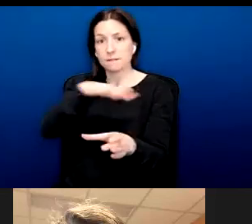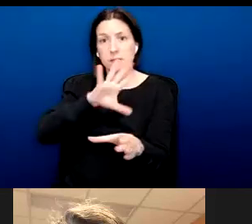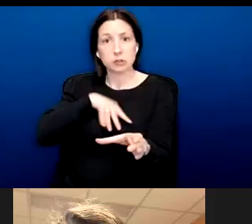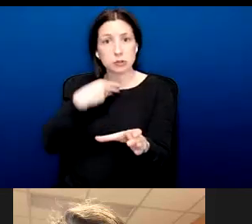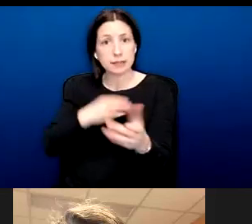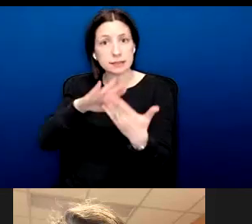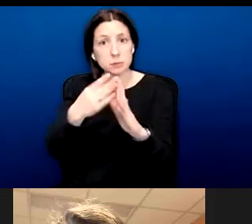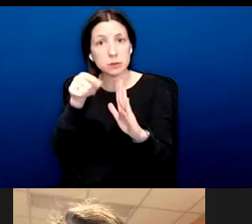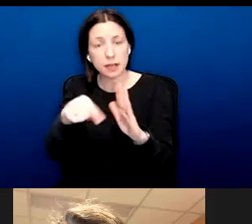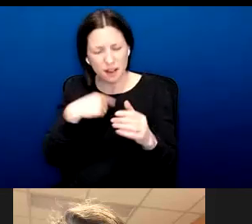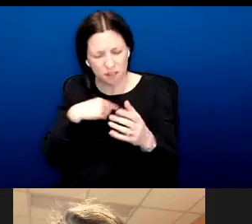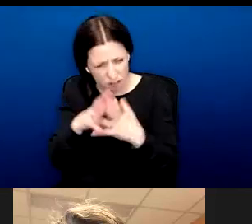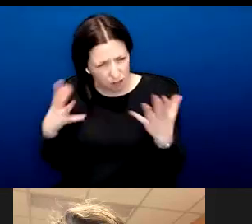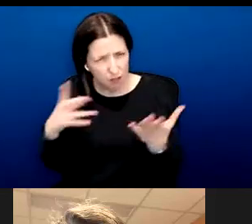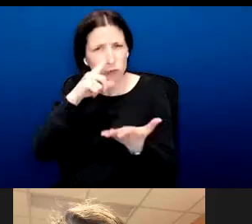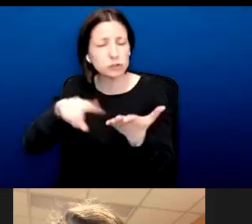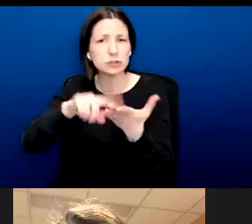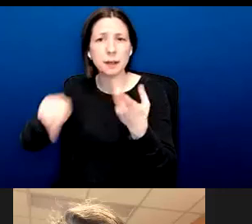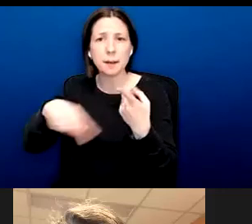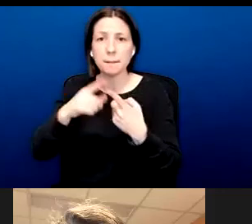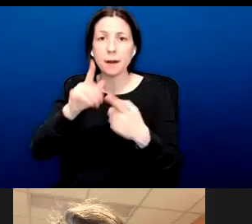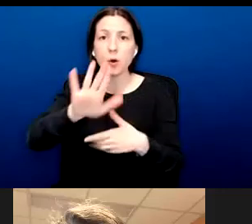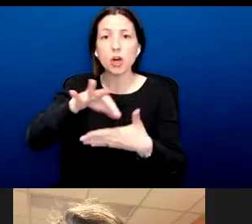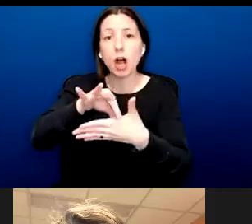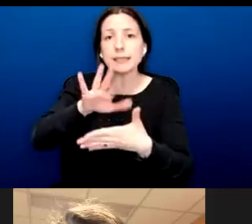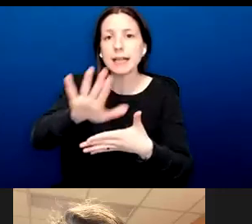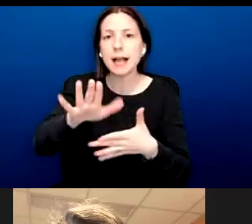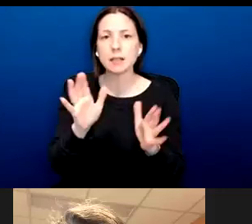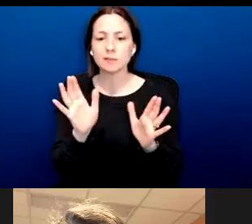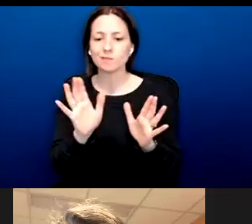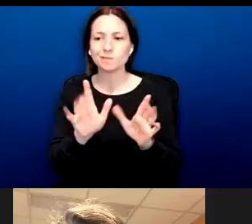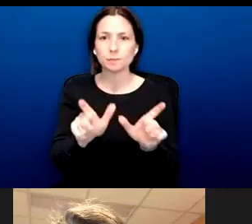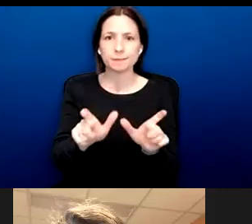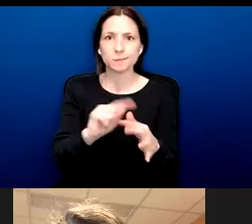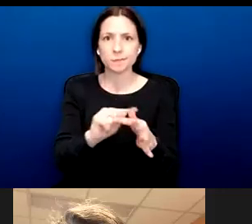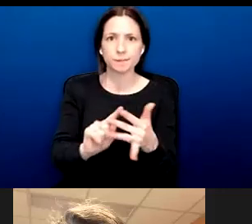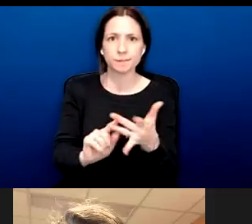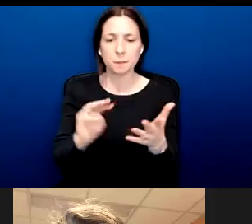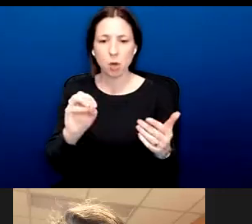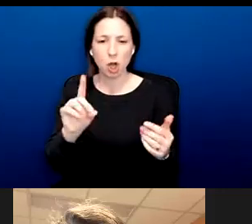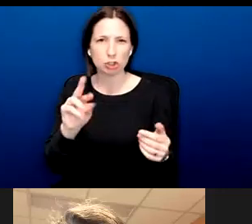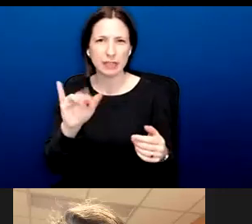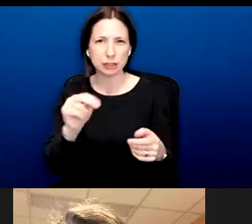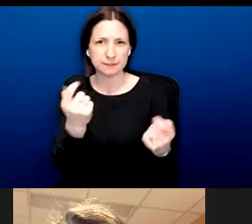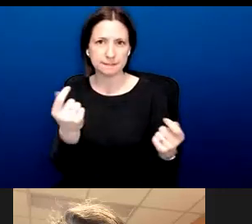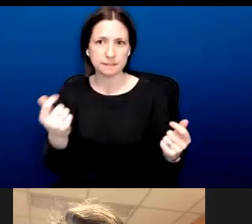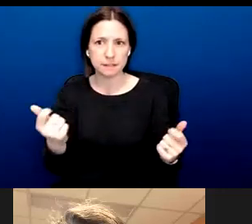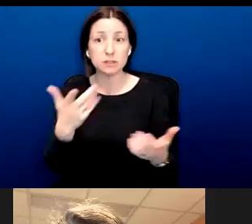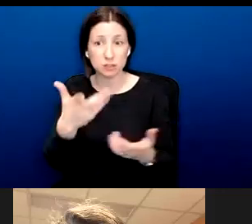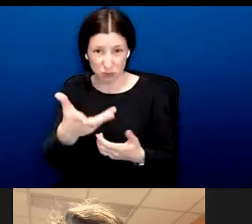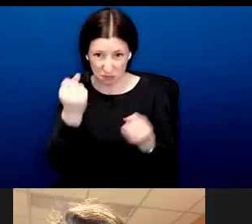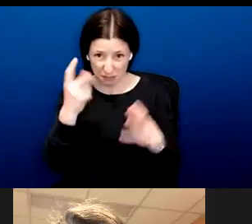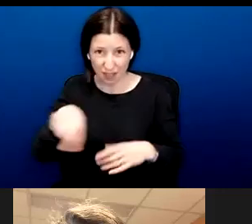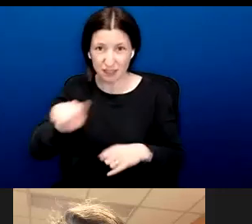there's a lot of research going on in terms of content moderation, right? And a lot of individuals who get accounts